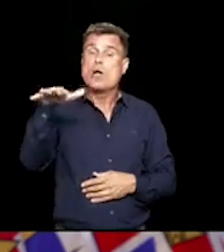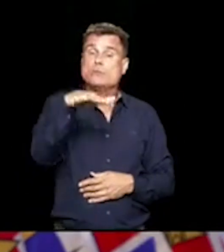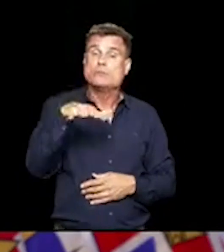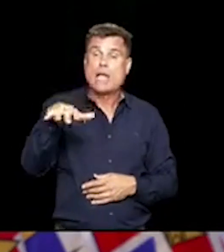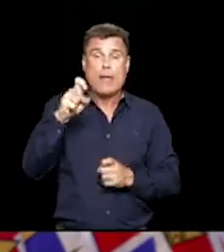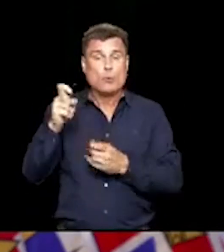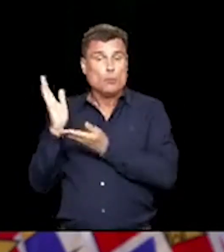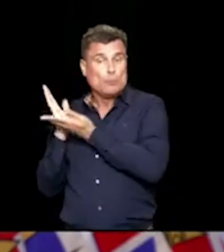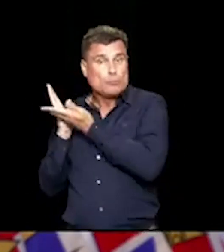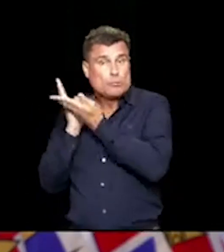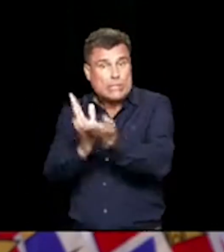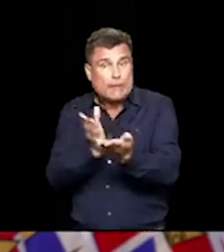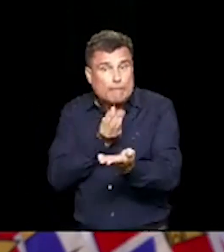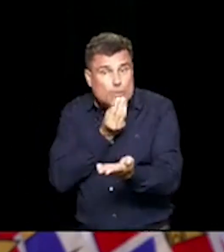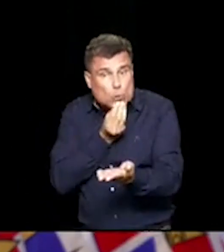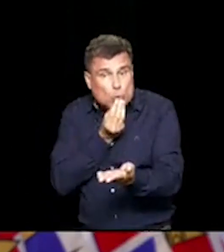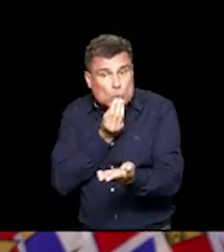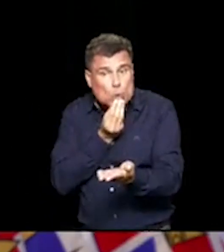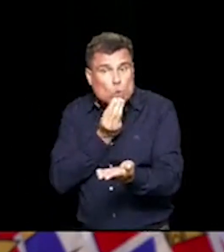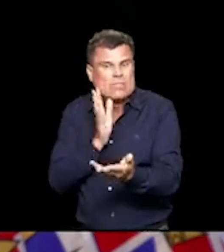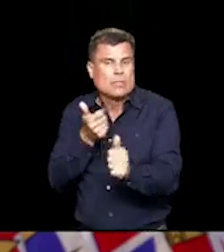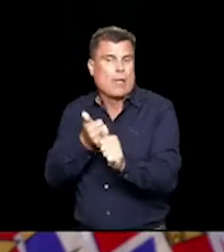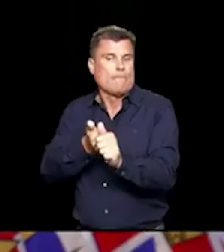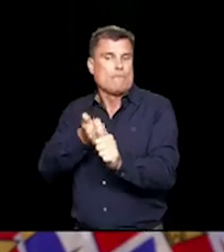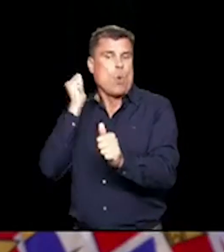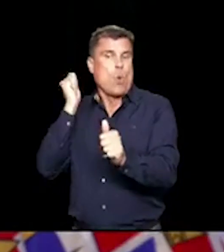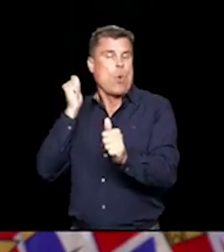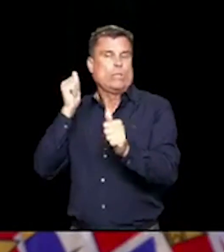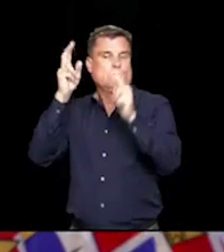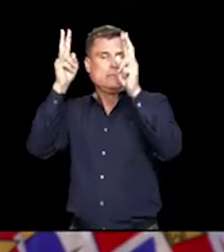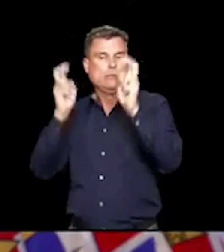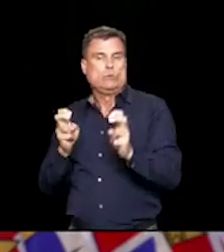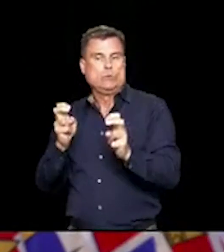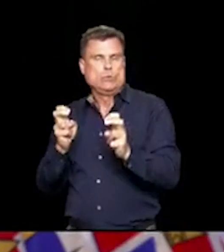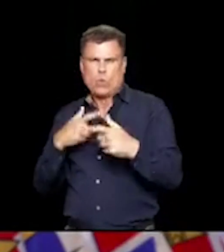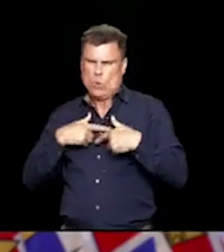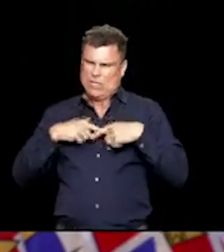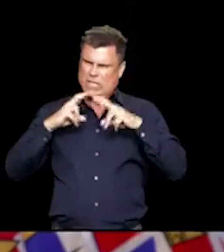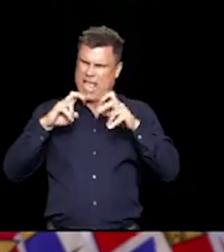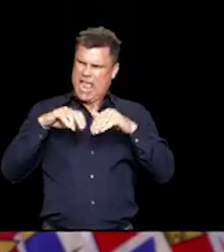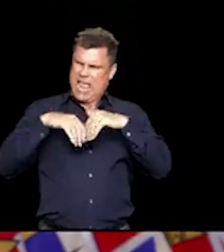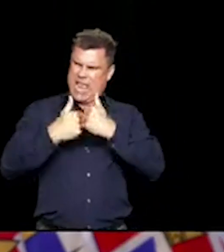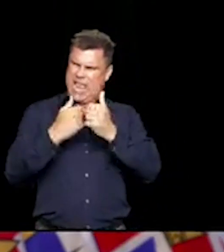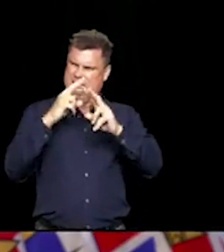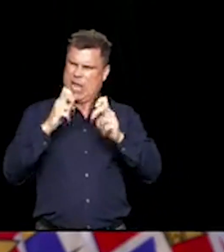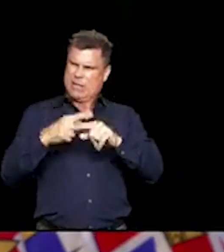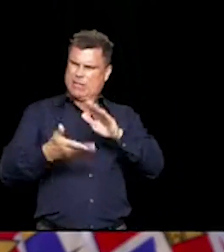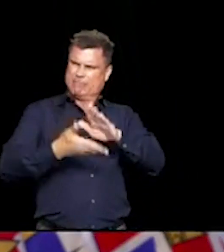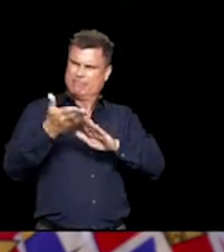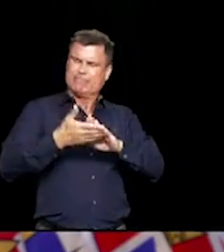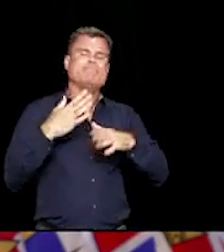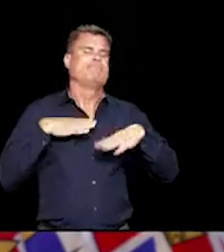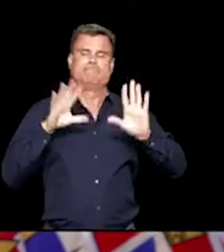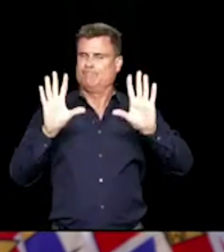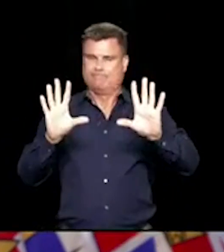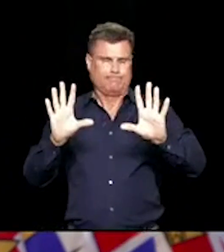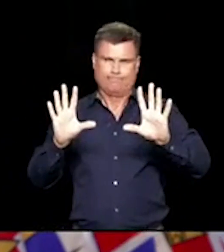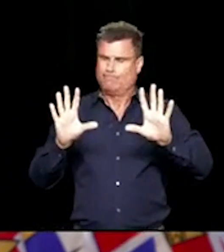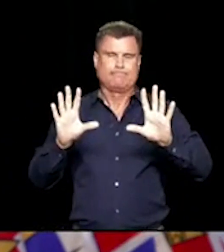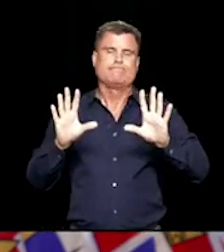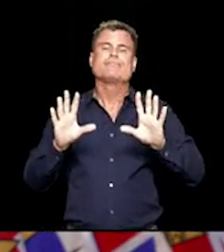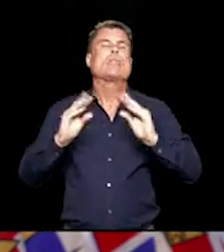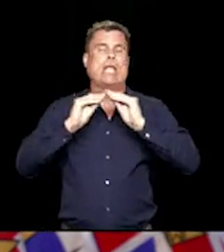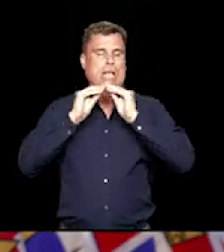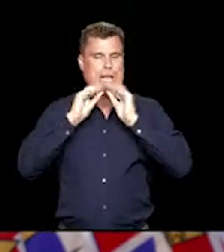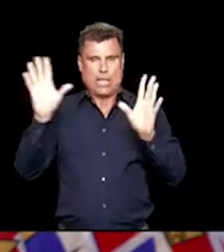the issues by serving more food, and that's what we were trying to wrestle with and nuance, but it became really apparent that there were